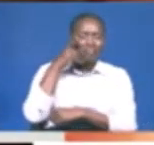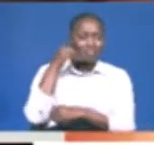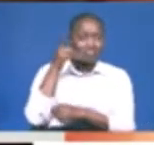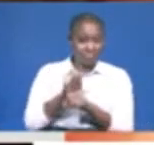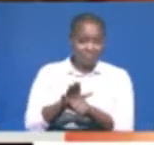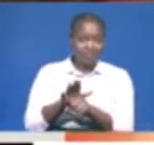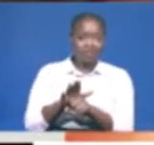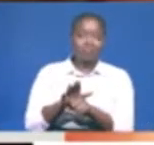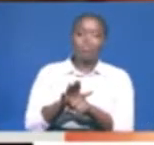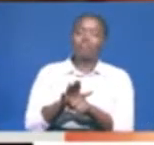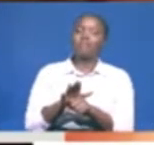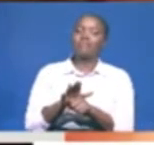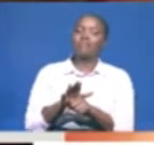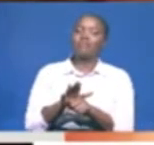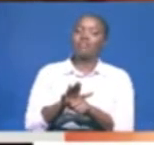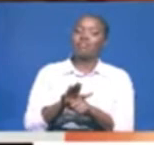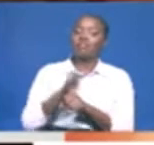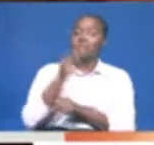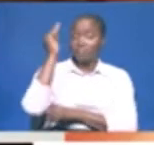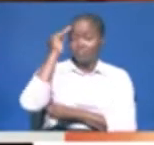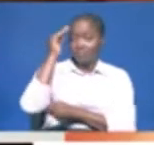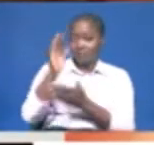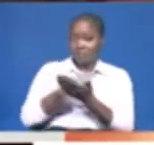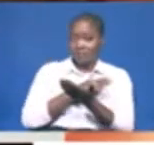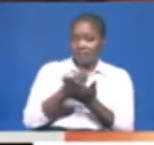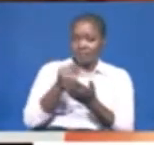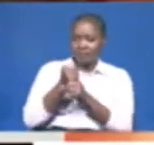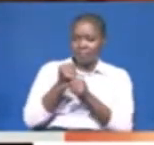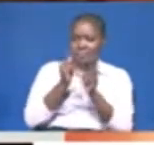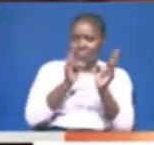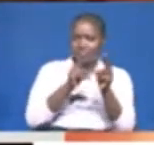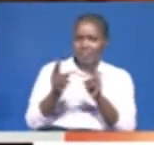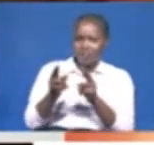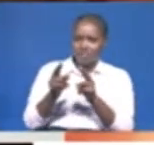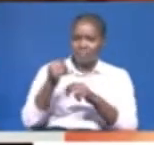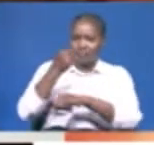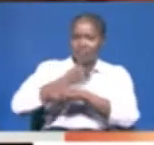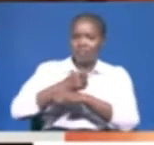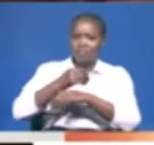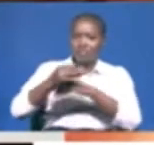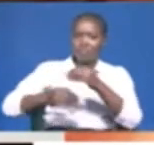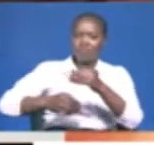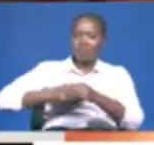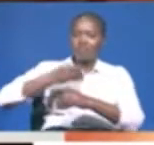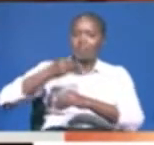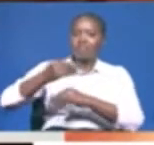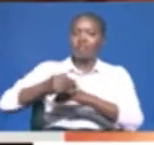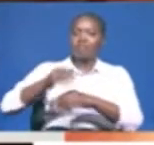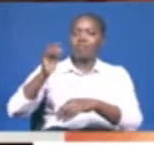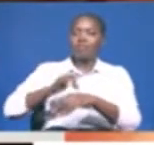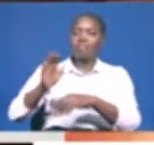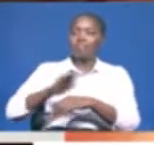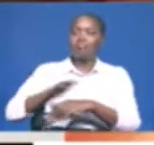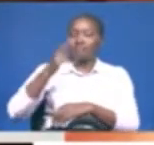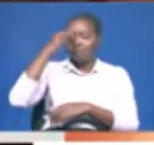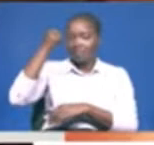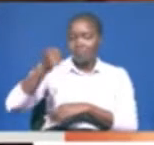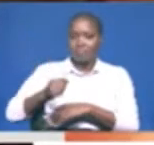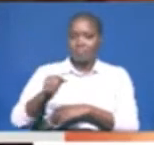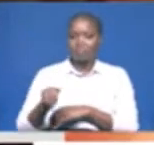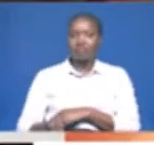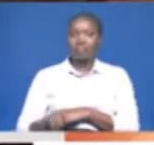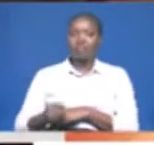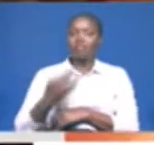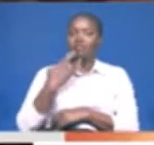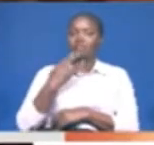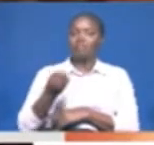into time, the education sector is working to normalize the school calendar. The most affected area is Kajiado South sub-county, with 400 pupils